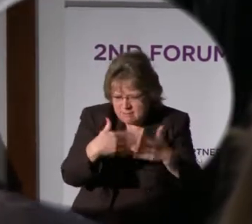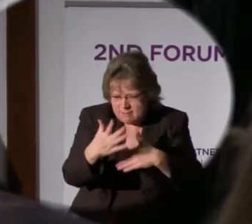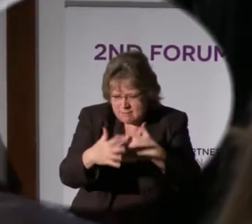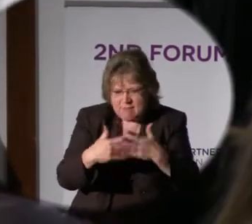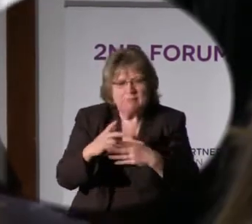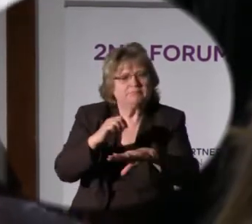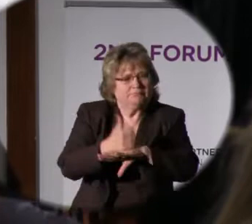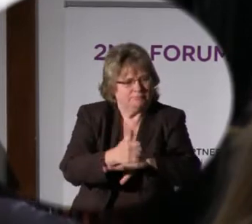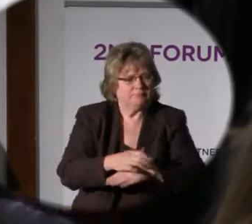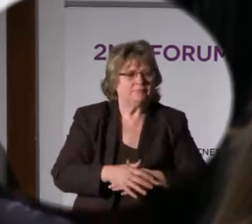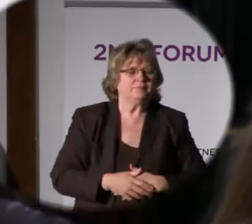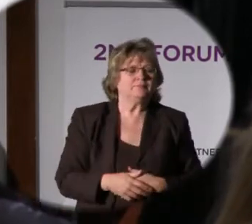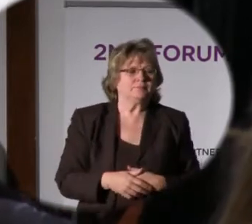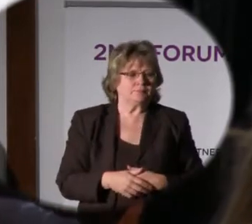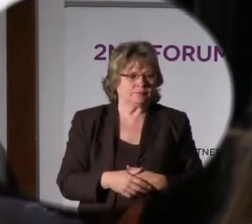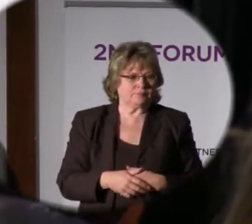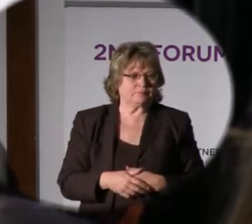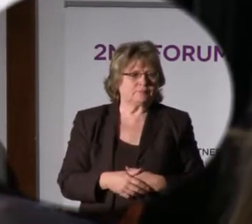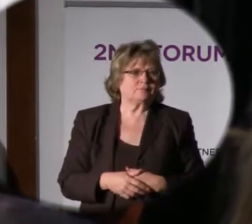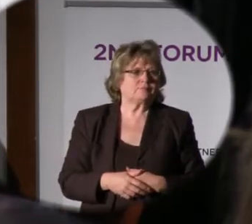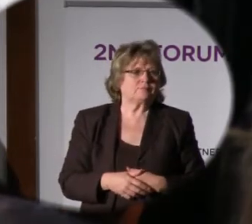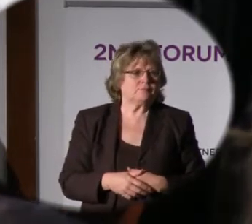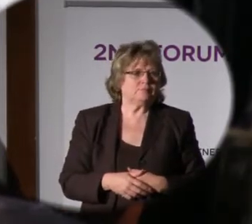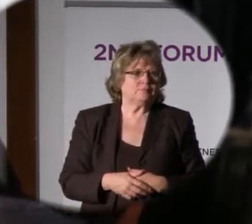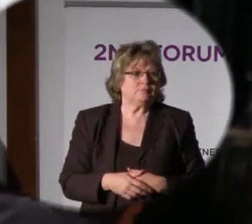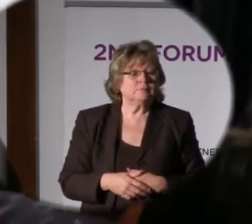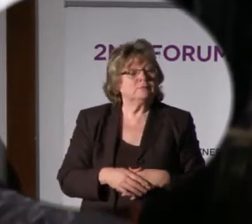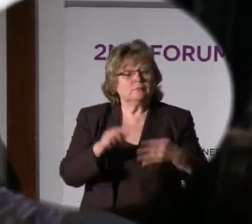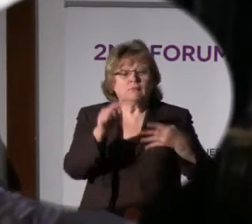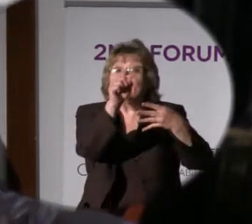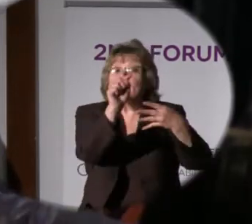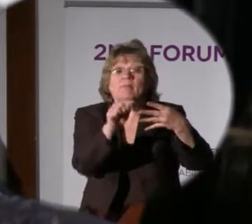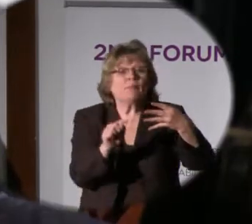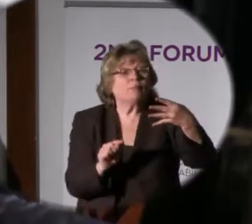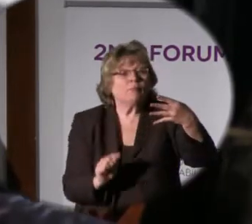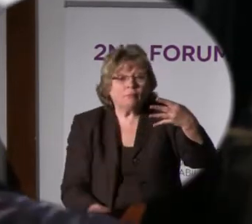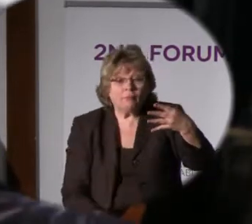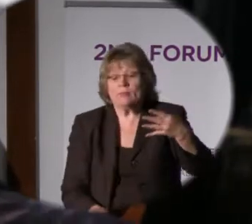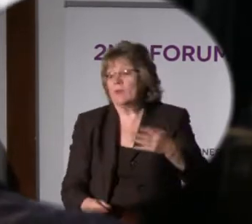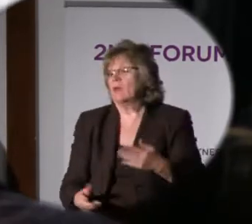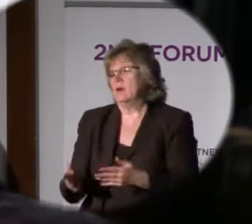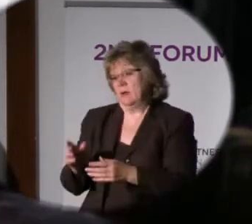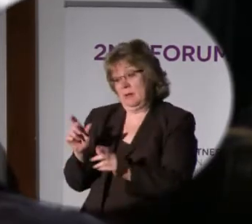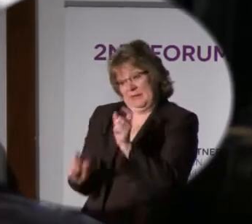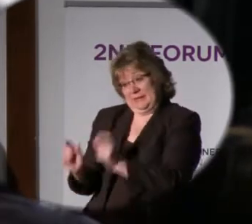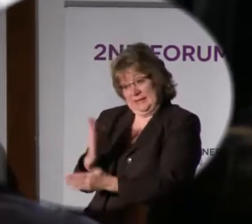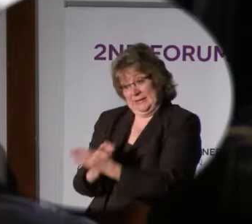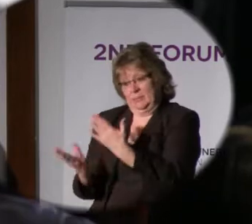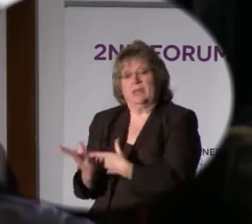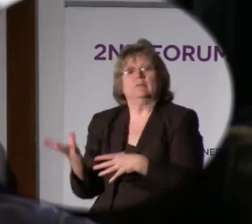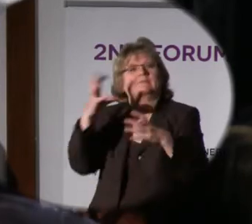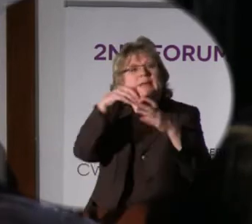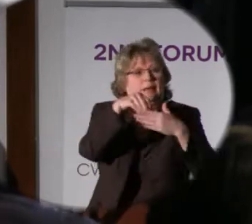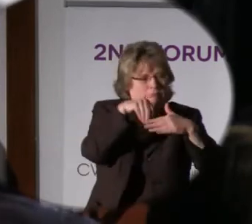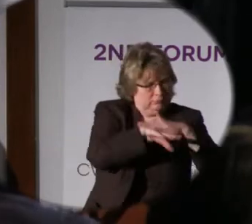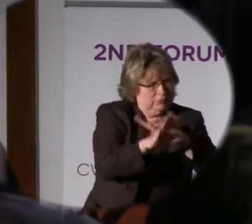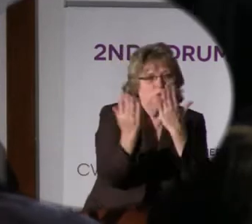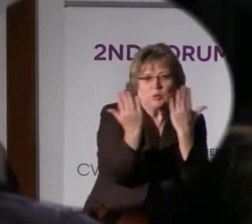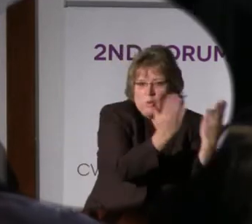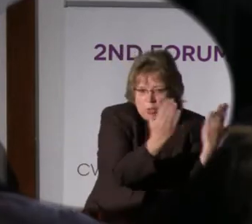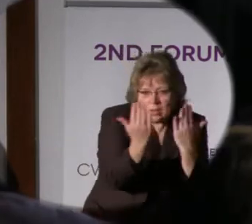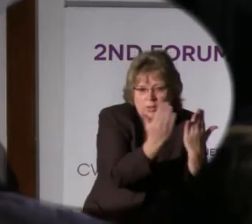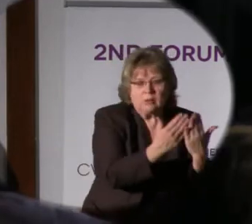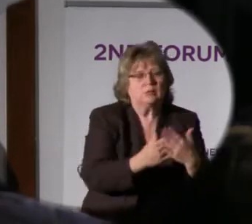children, accessibility to education, health, rehabilitation, work, and other issues